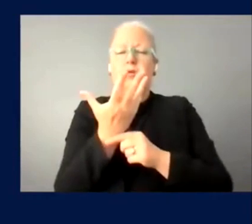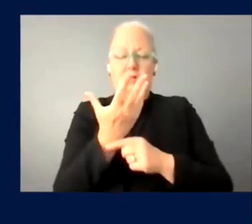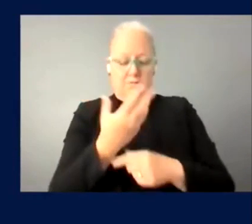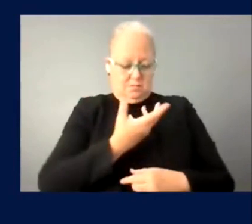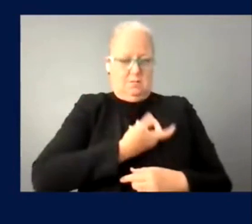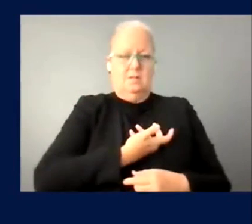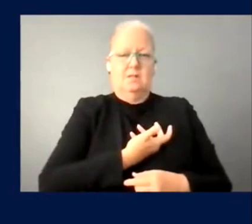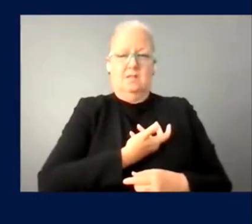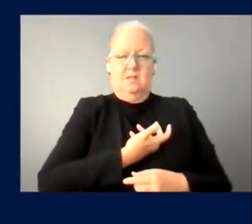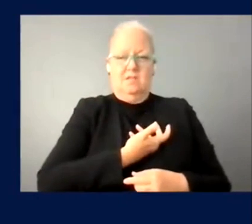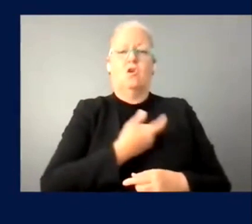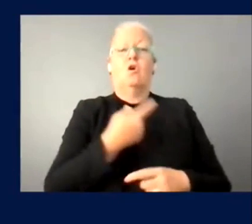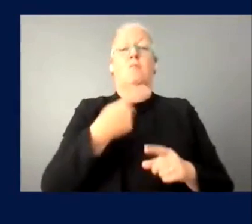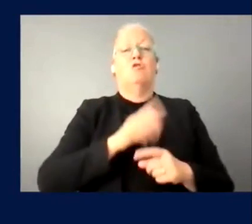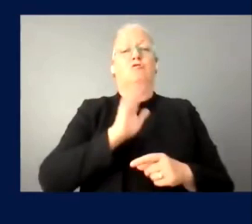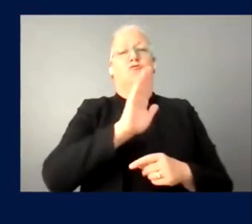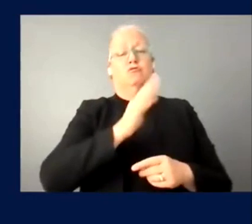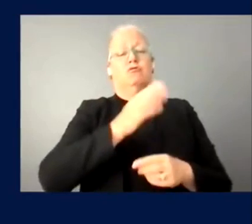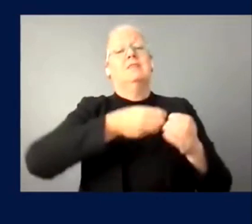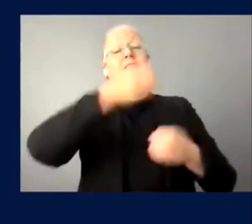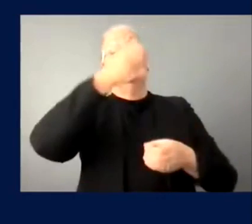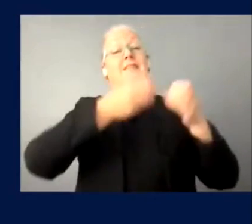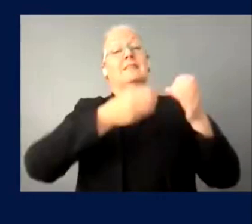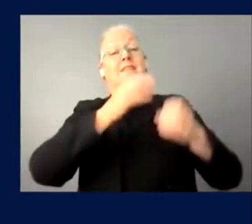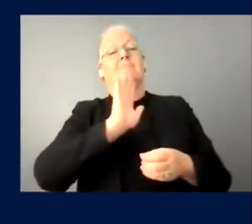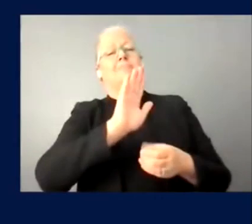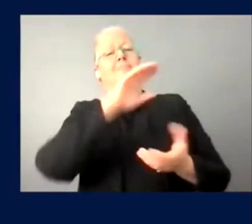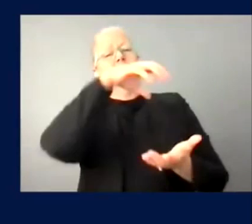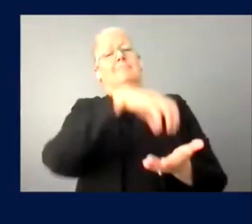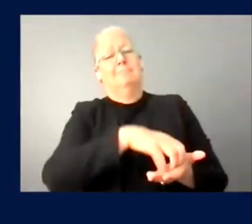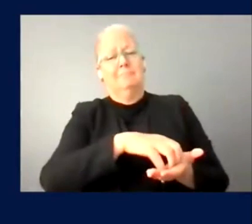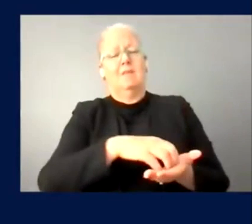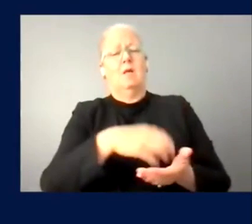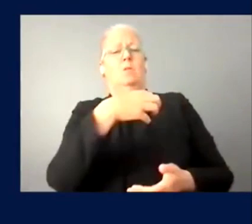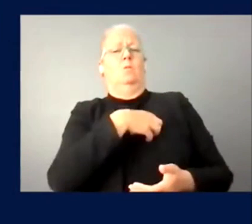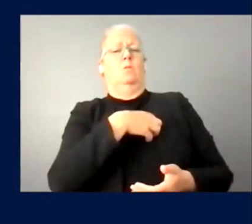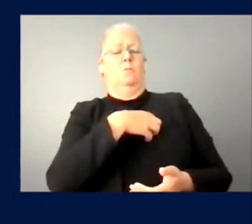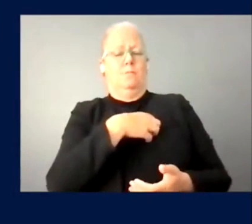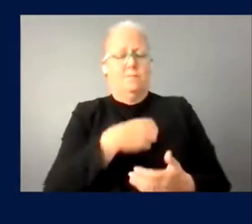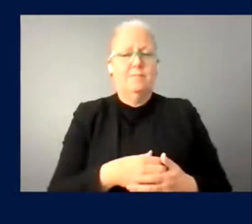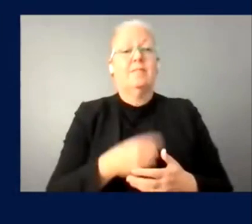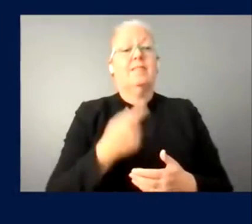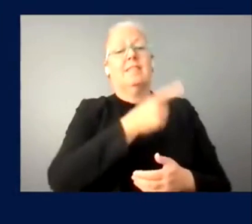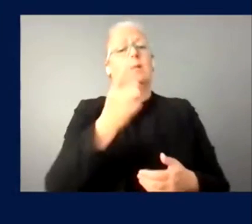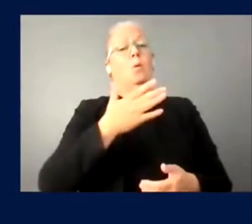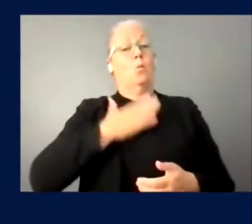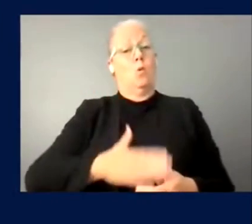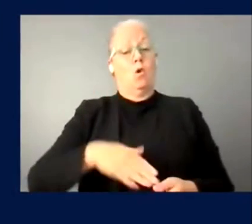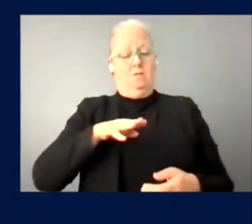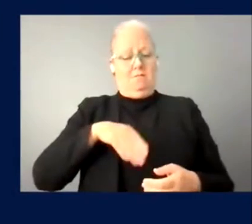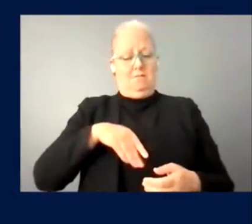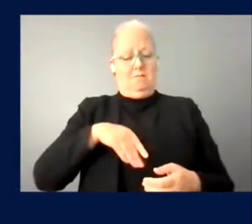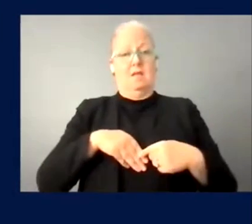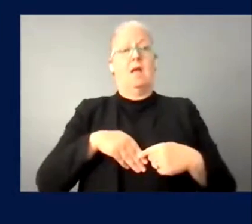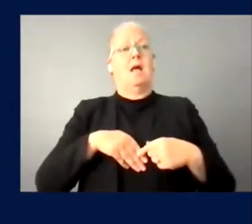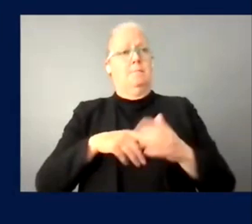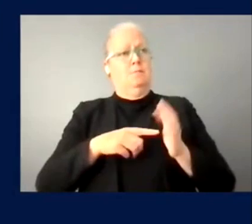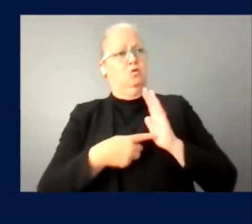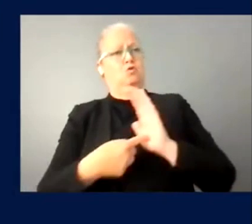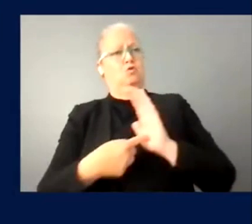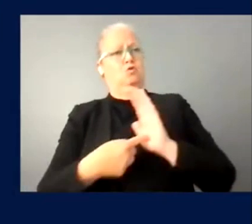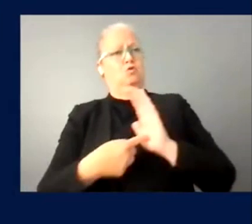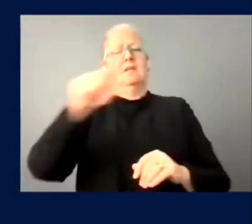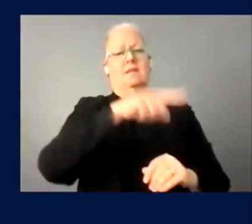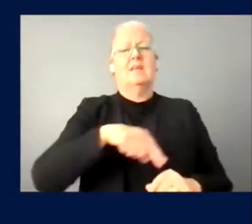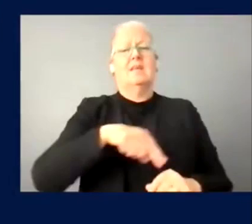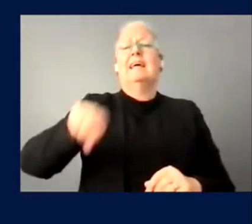well. And the reason that people want these is to just make their disability visible and to stop these embarrassing,